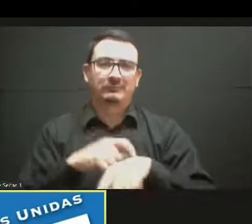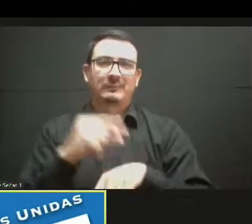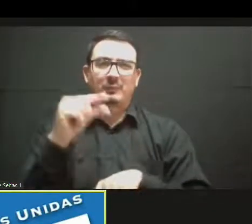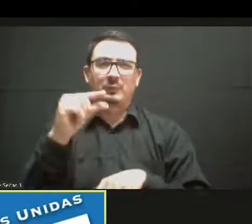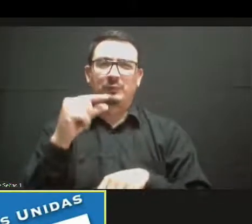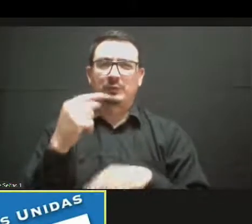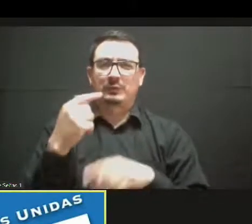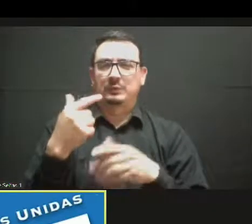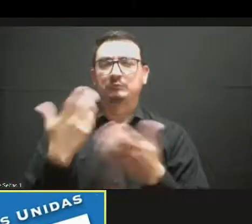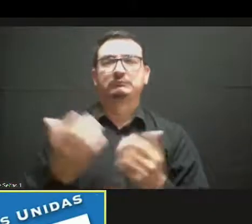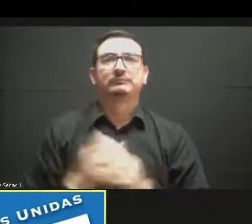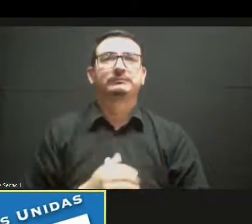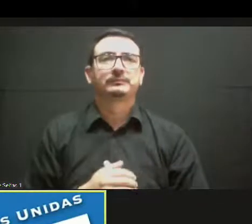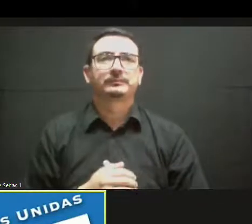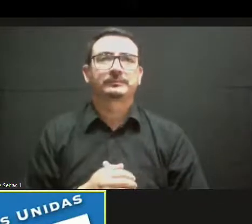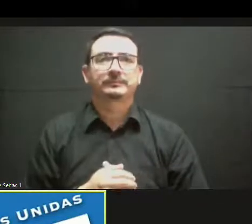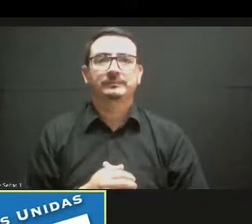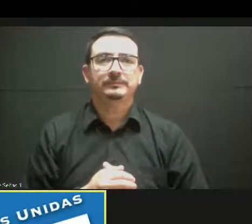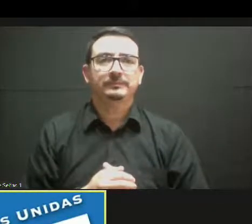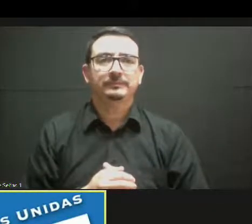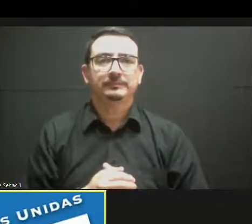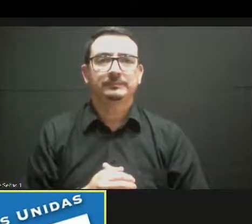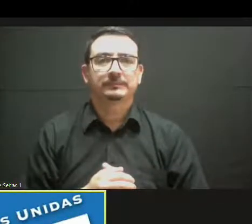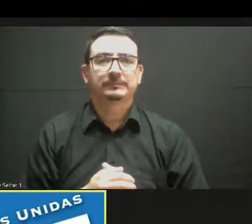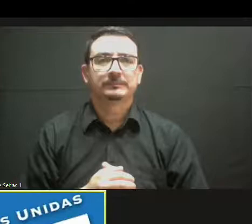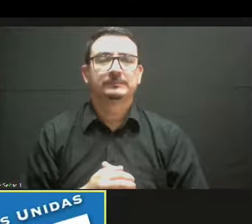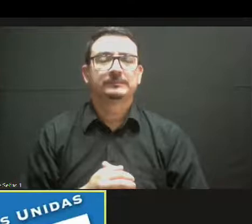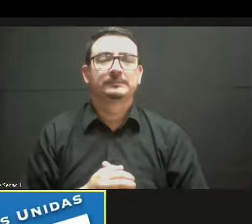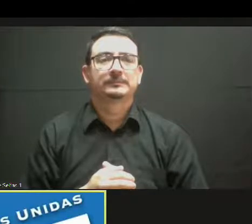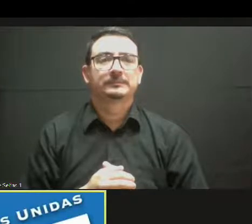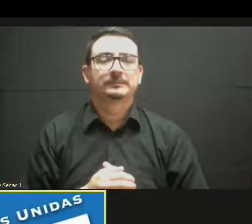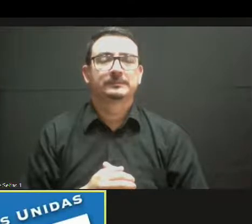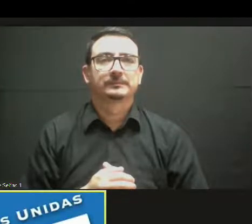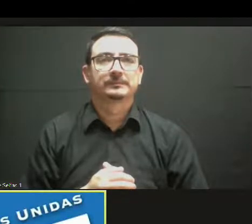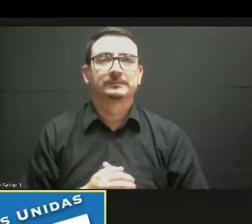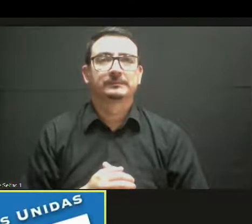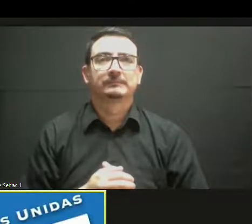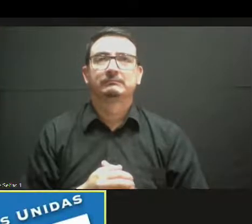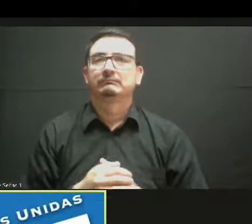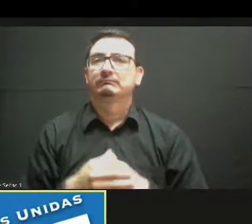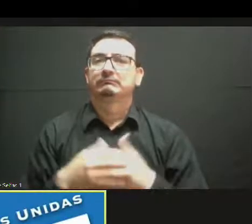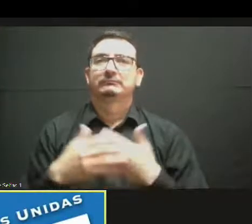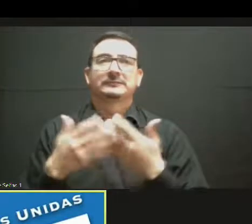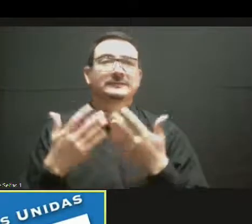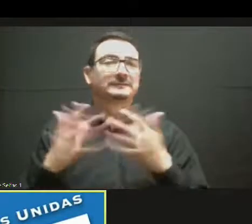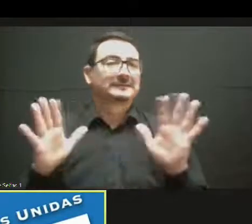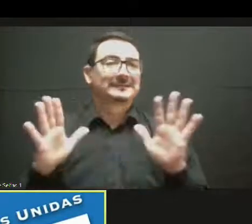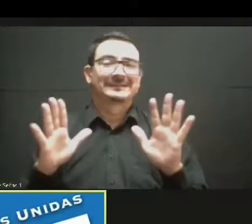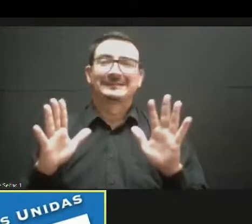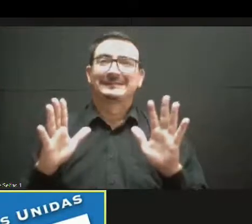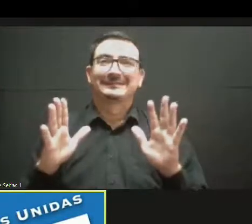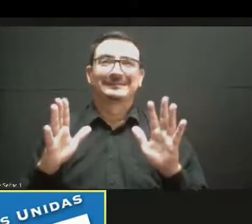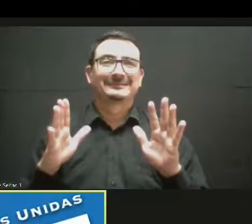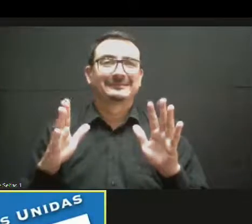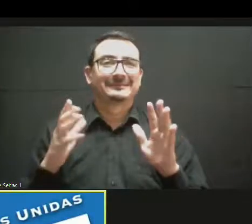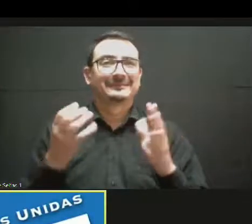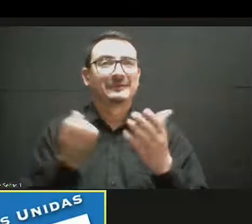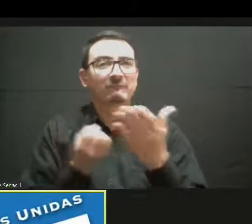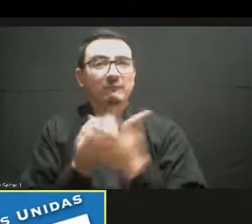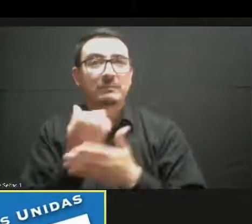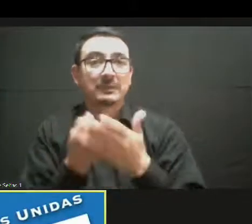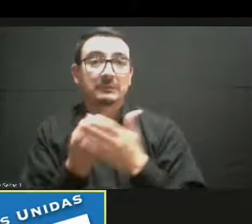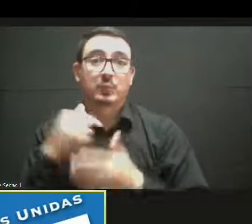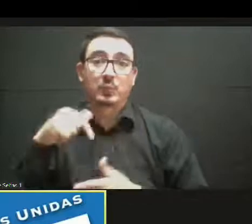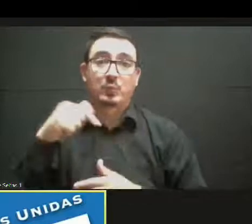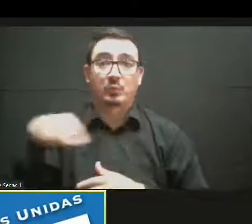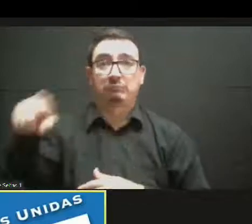main takeaways of this session. And I think it has been a fascinating review of trends in